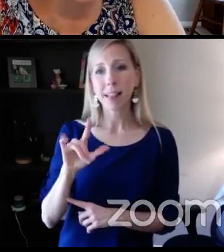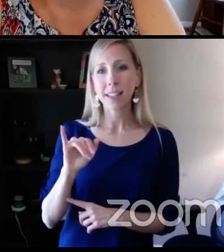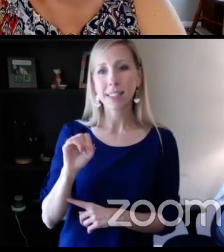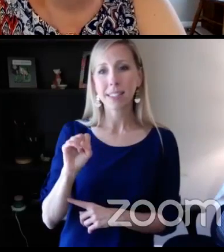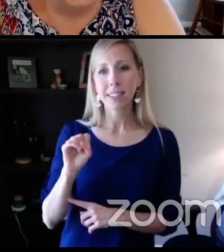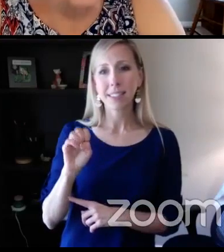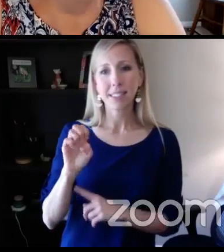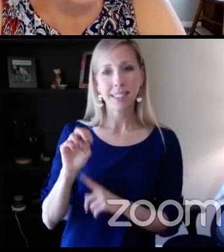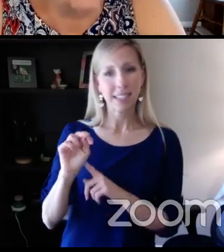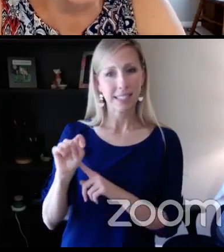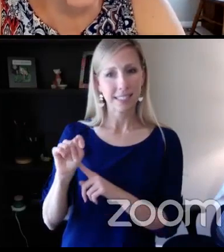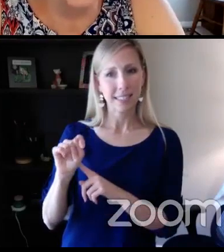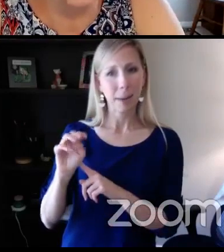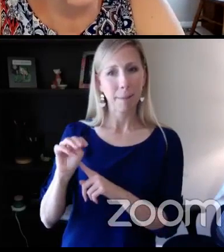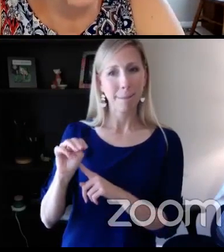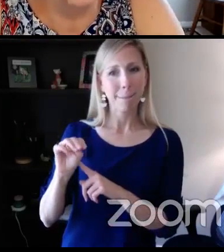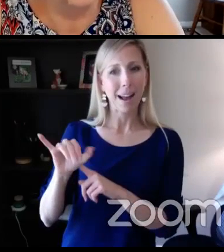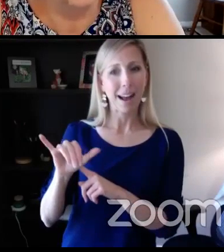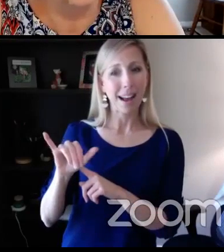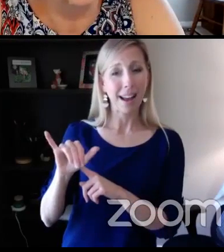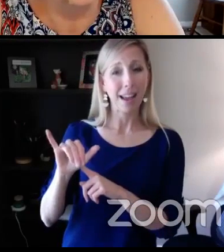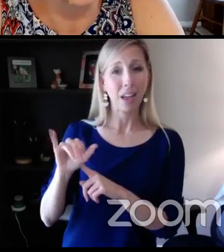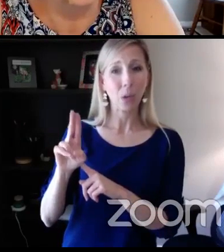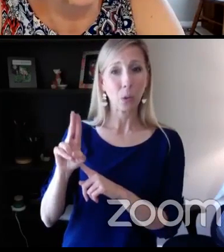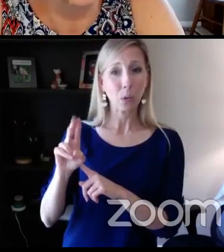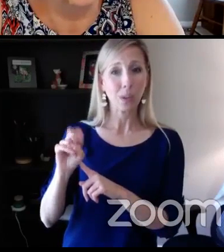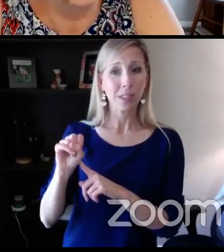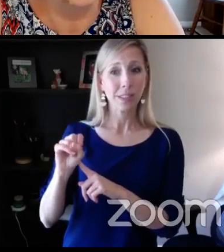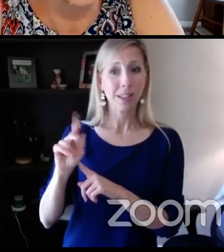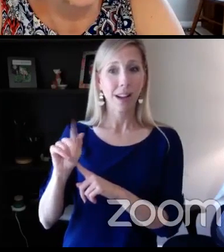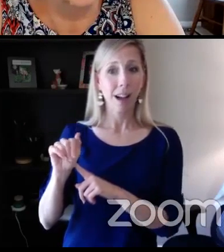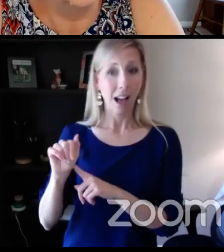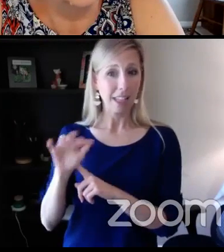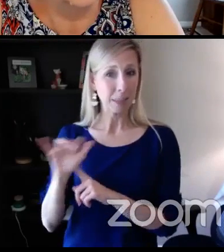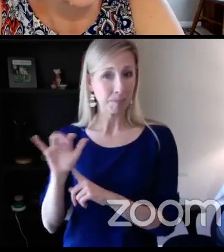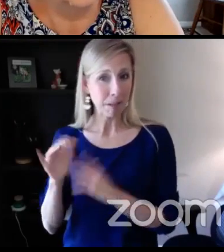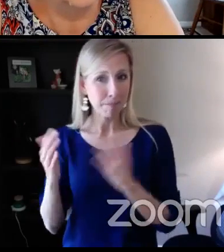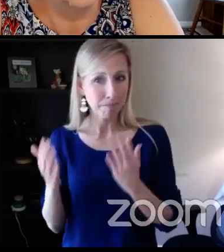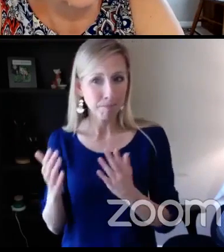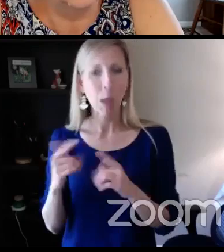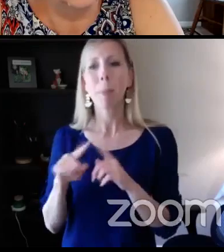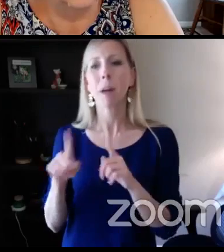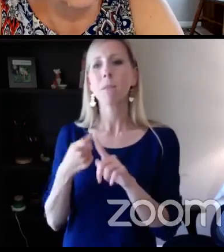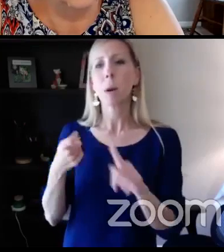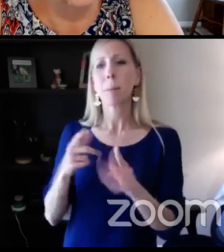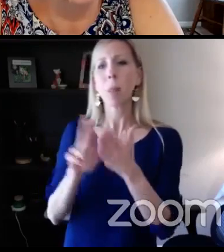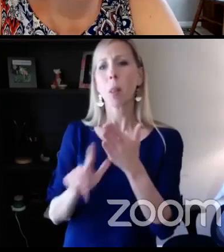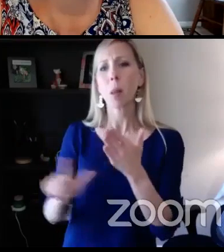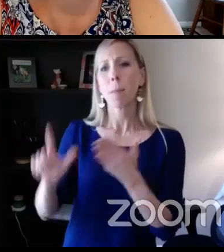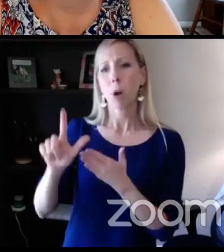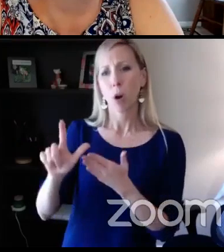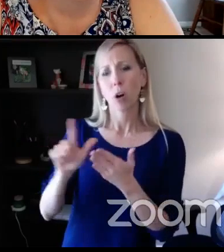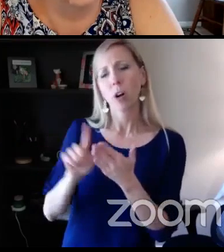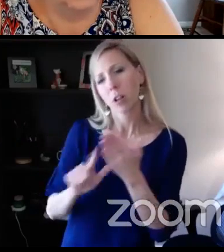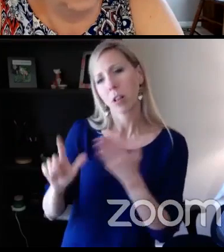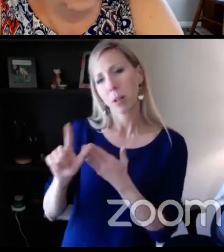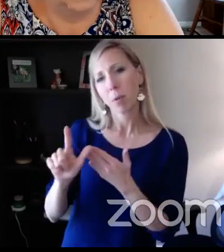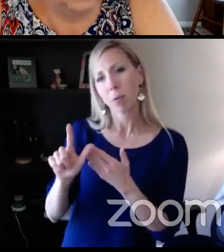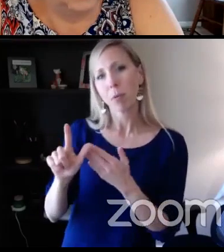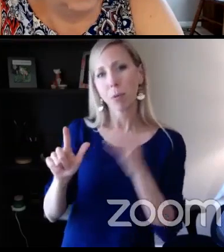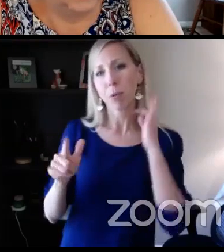Mayuska, I believe is her last name. She is from Lamar University, I think. And we've